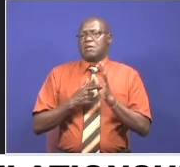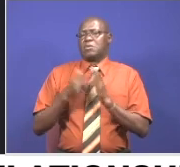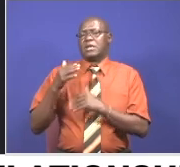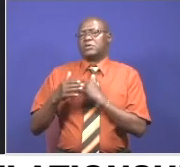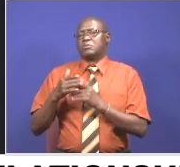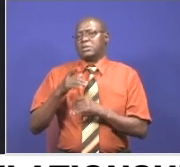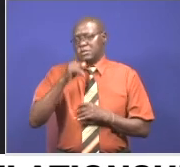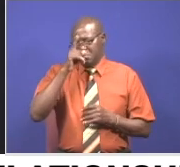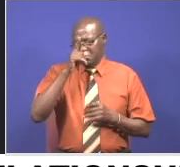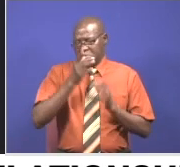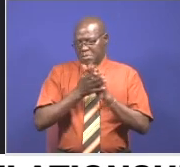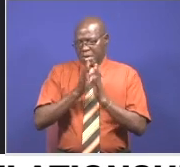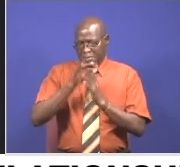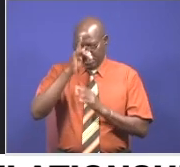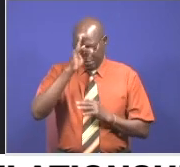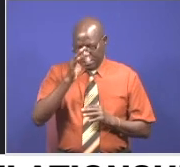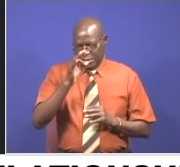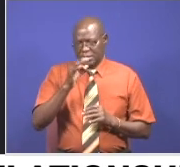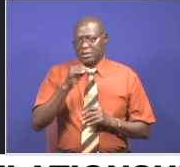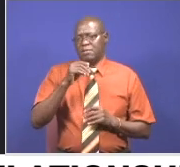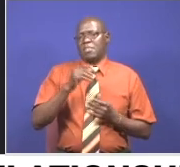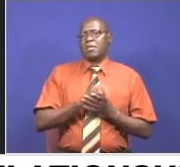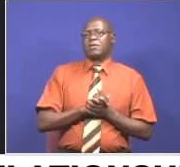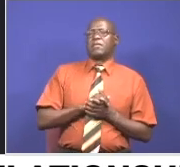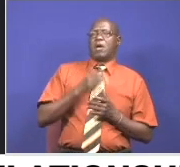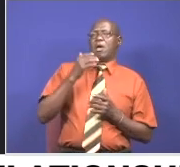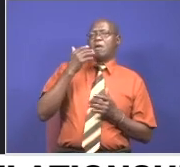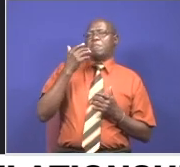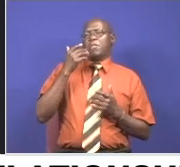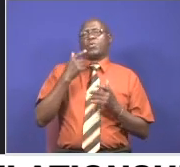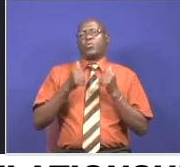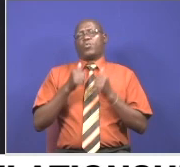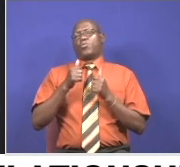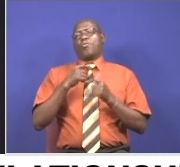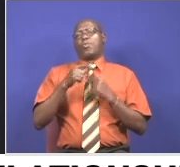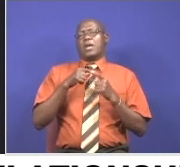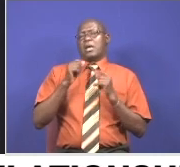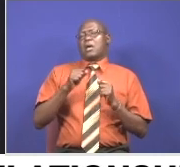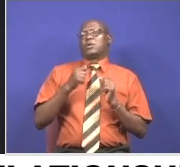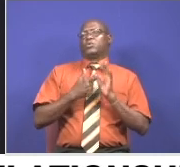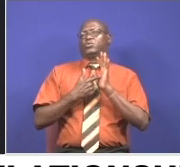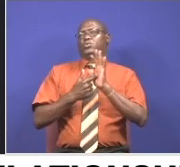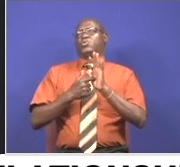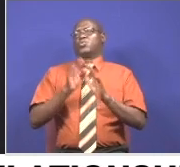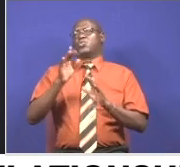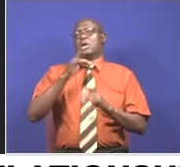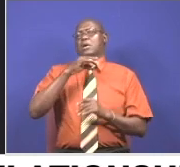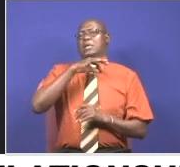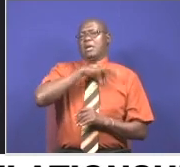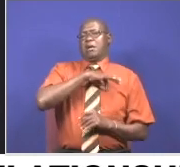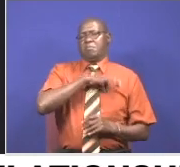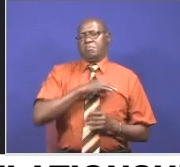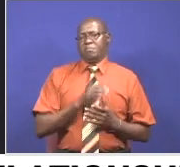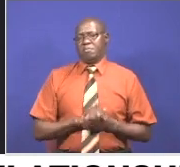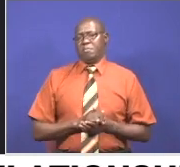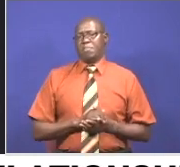which point do you feel that it is safe to reveal information of your income, mm-hmm. Having in mind that you're now almost getting married? When